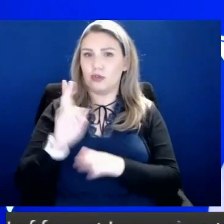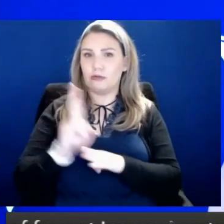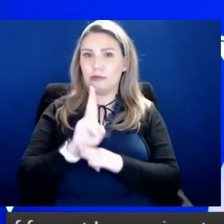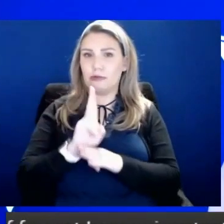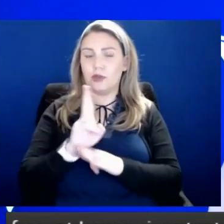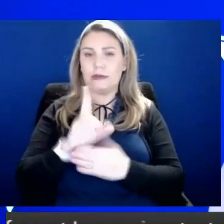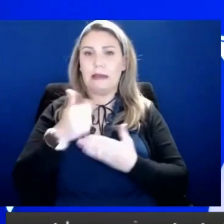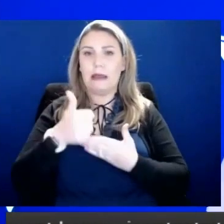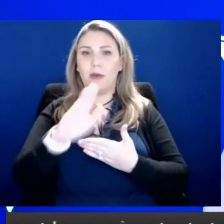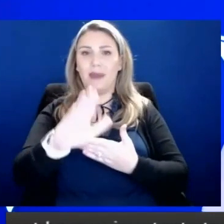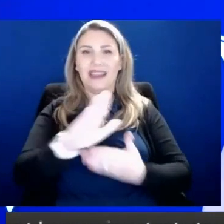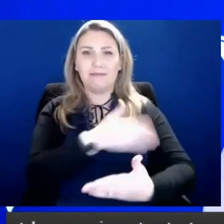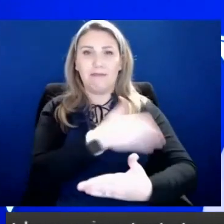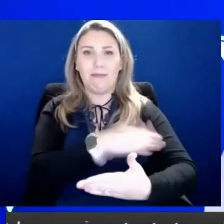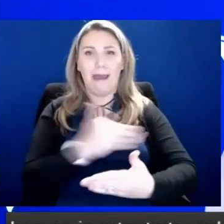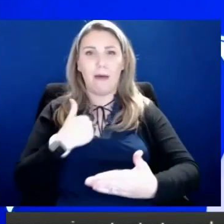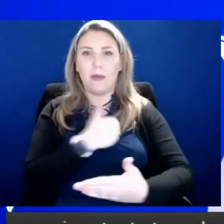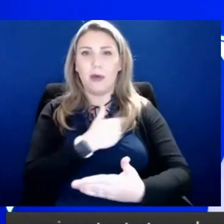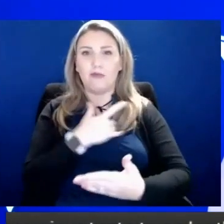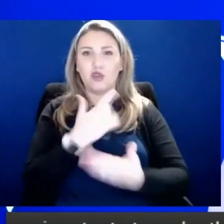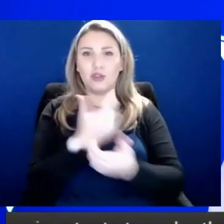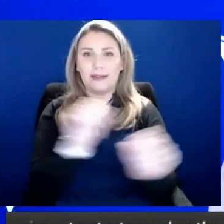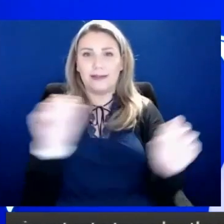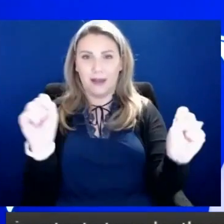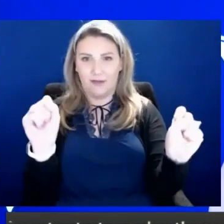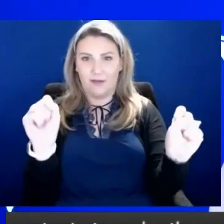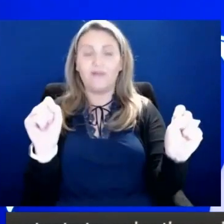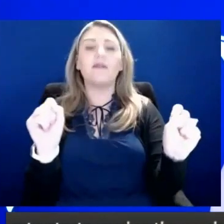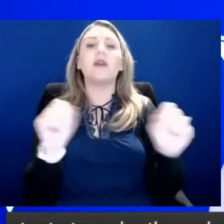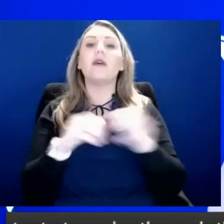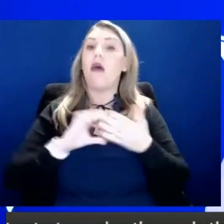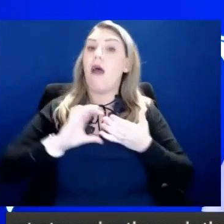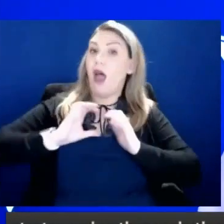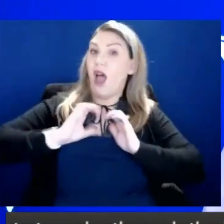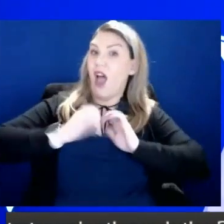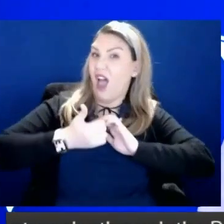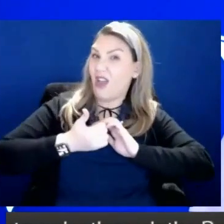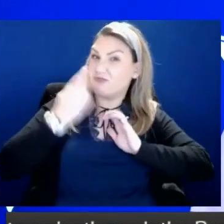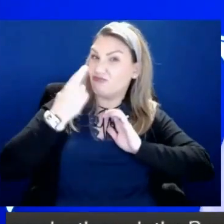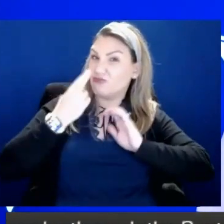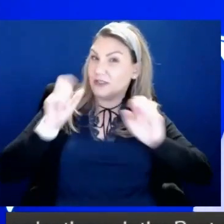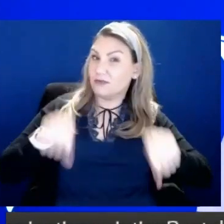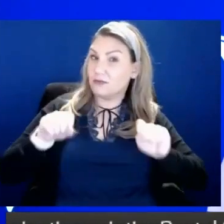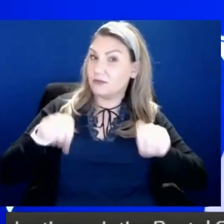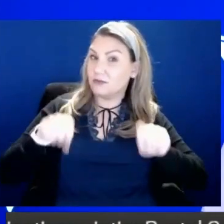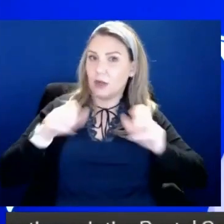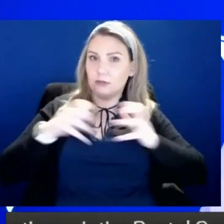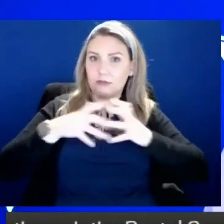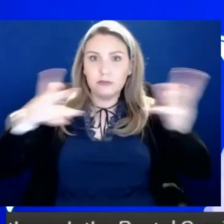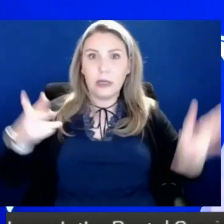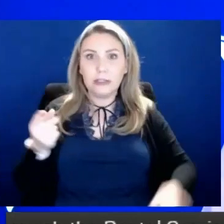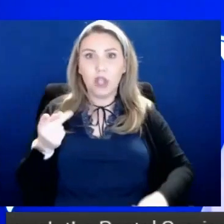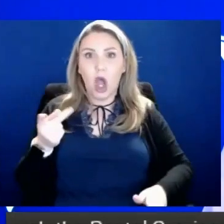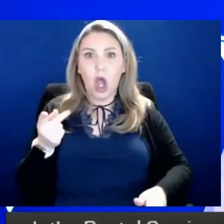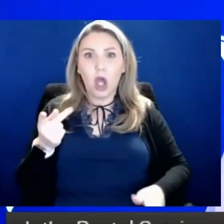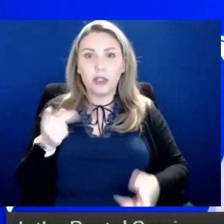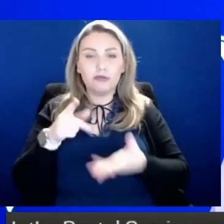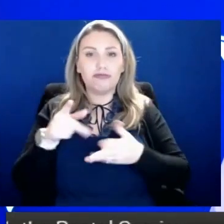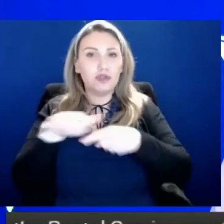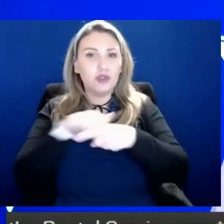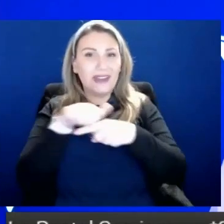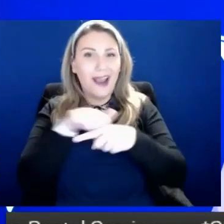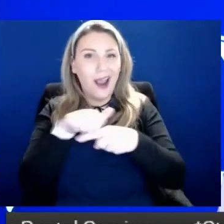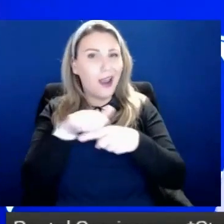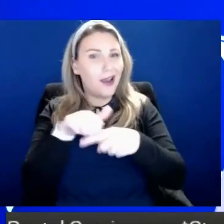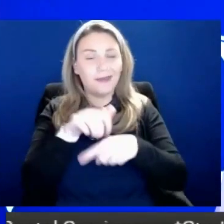bandmates safe as well. So how reasonable is it, though, to have just massive amounts of dogs trained to do this? Probably not reasonable. I don't